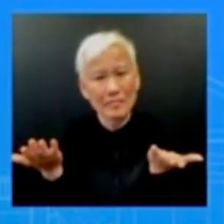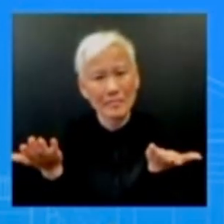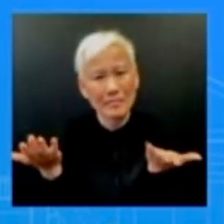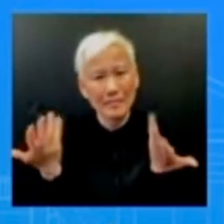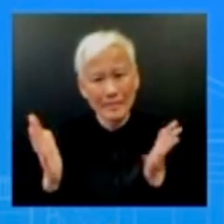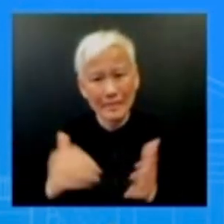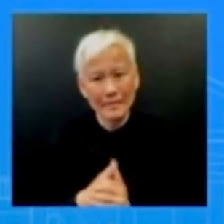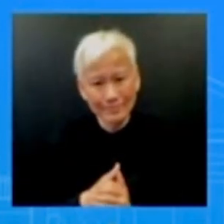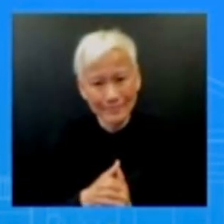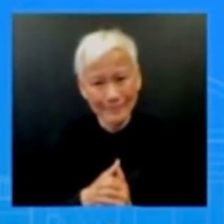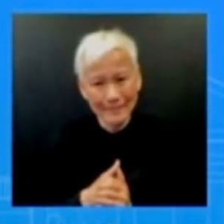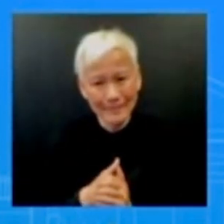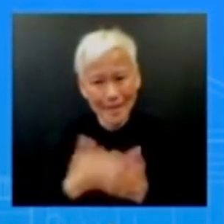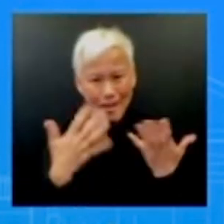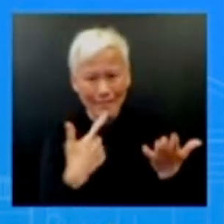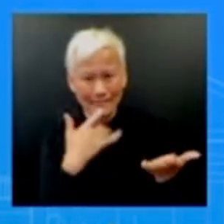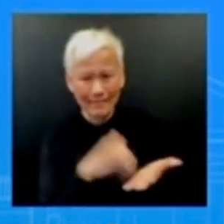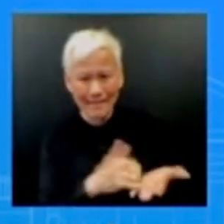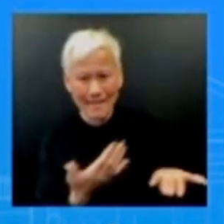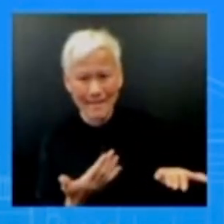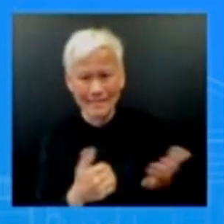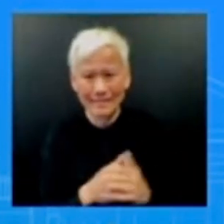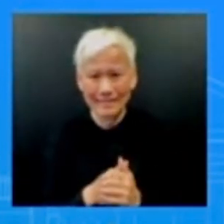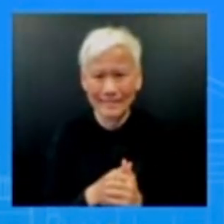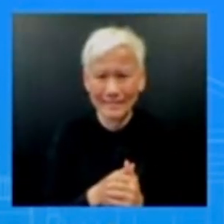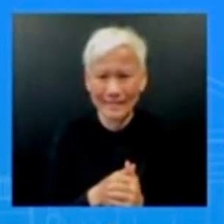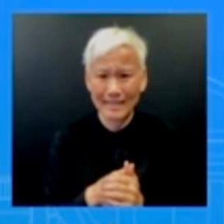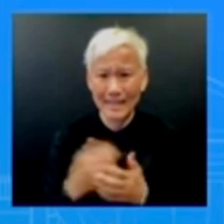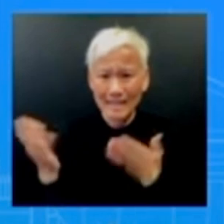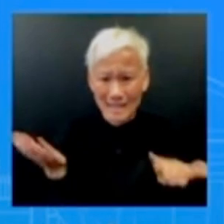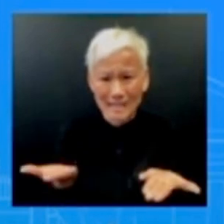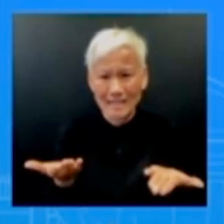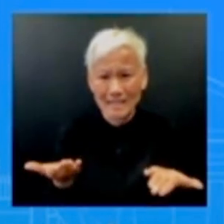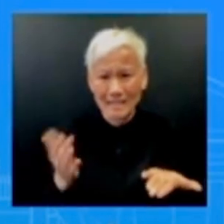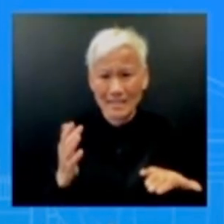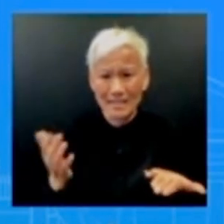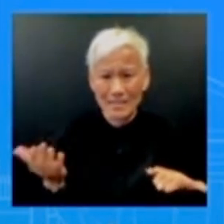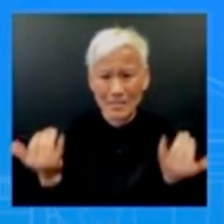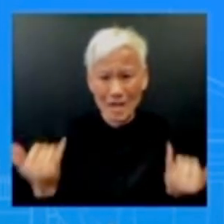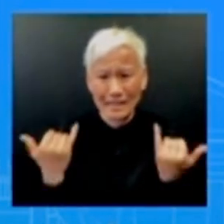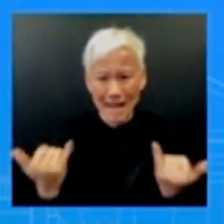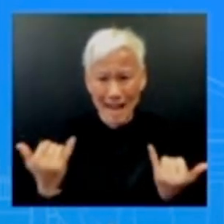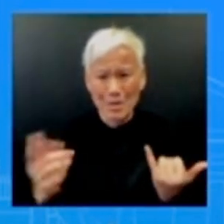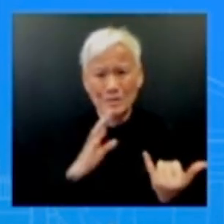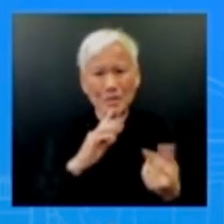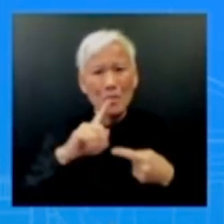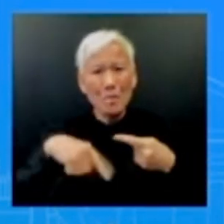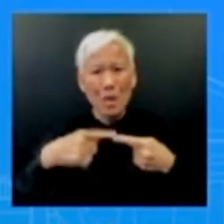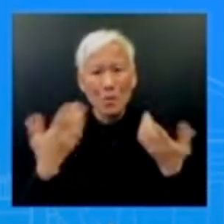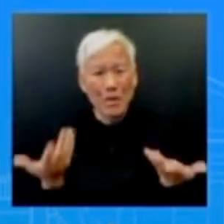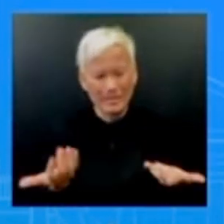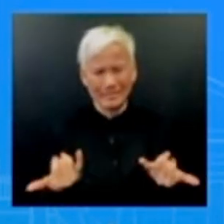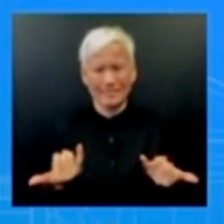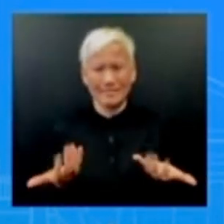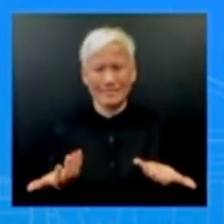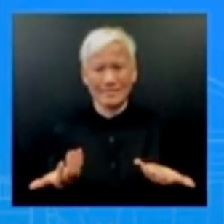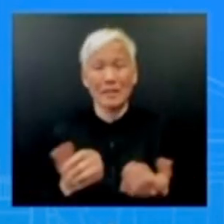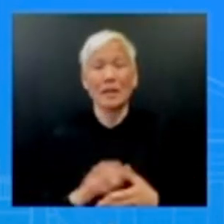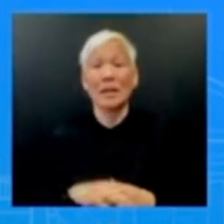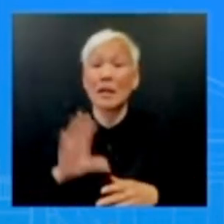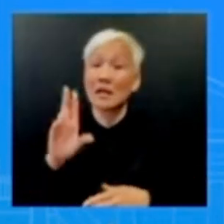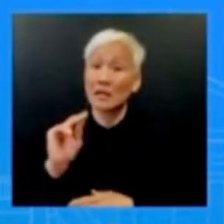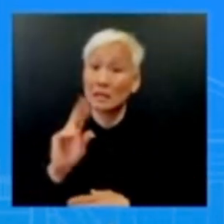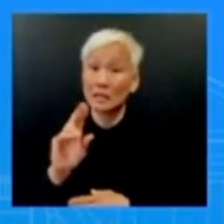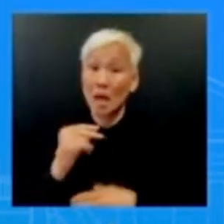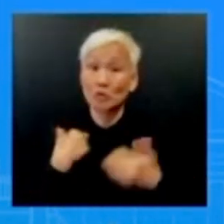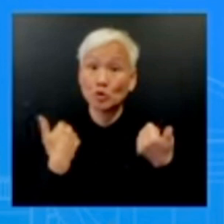you have grievances, you should bring them to her later. I have done that. All my emails have been ignored. And the press corps is tired of